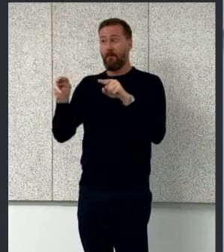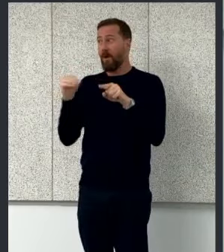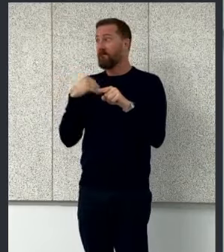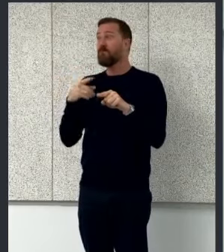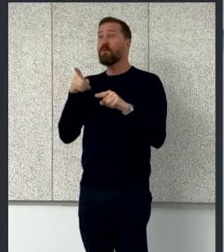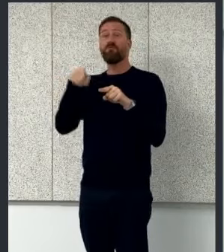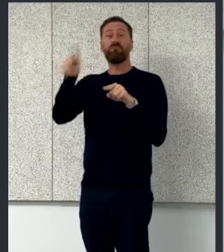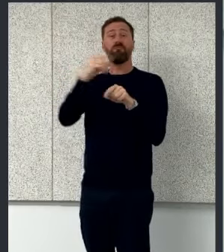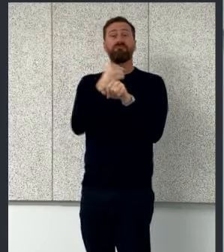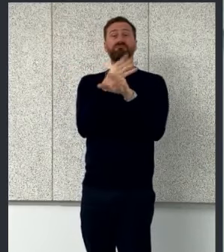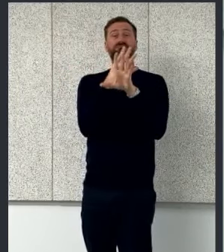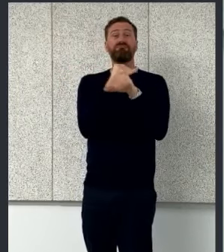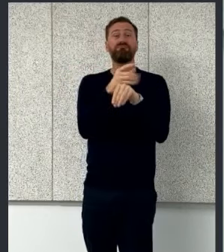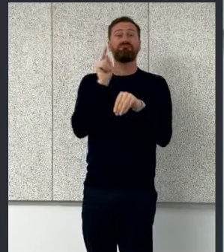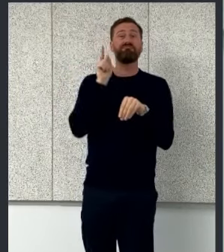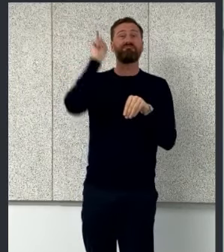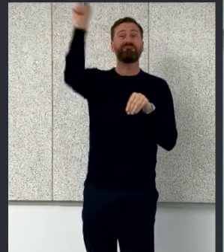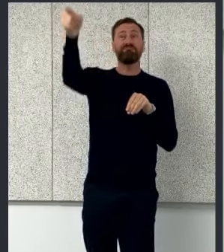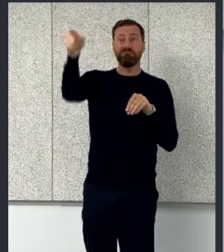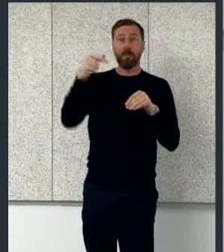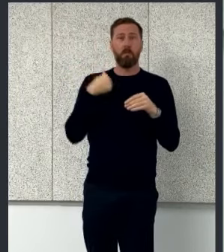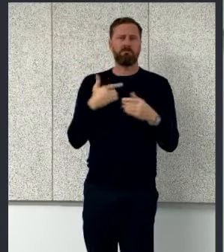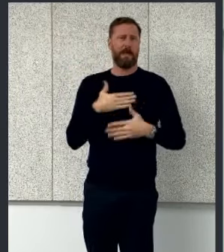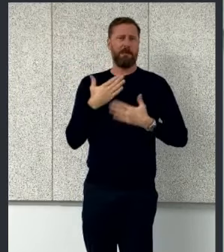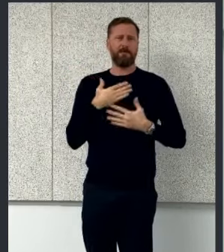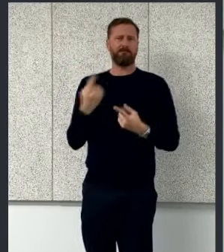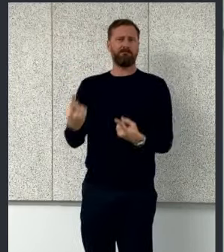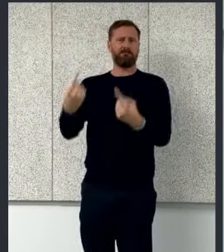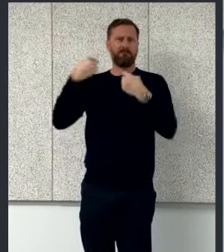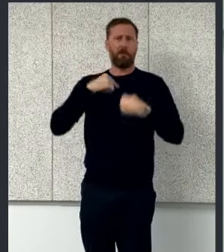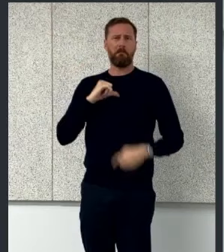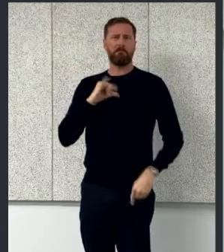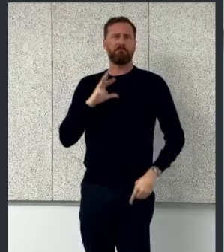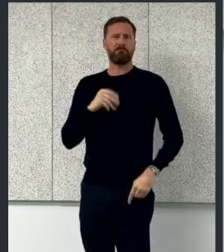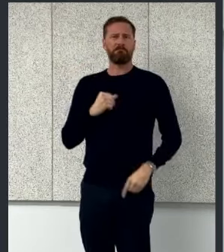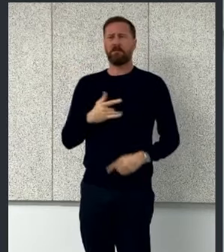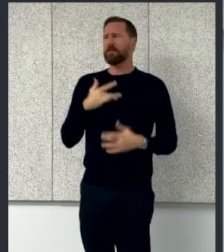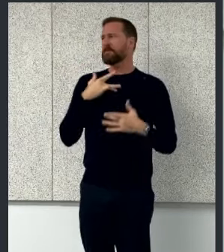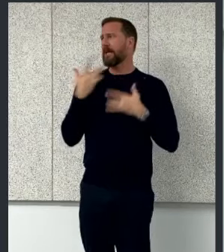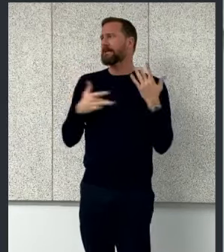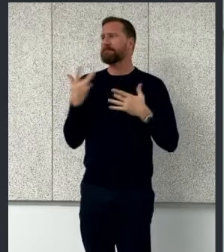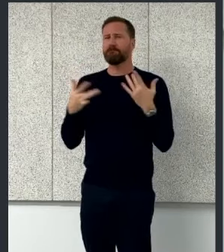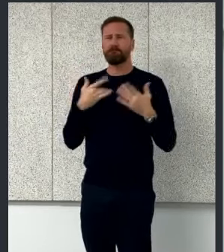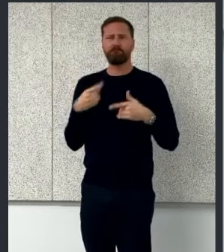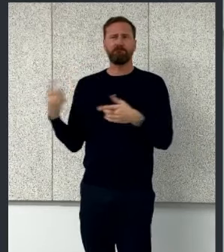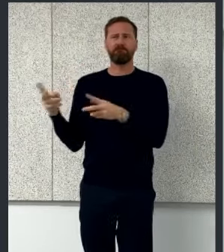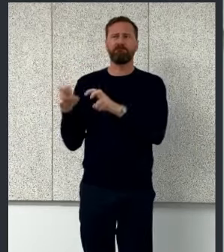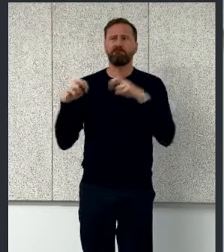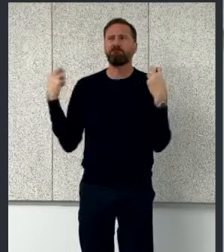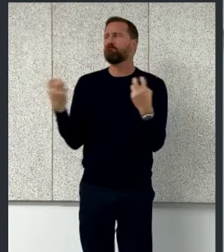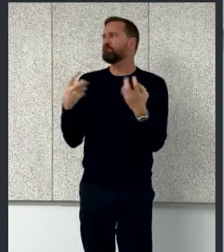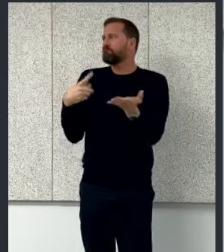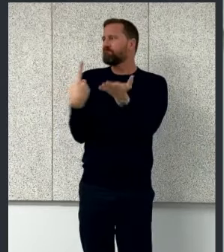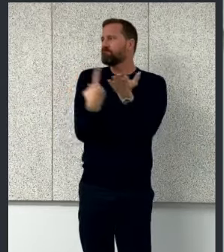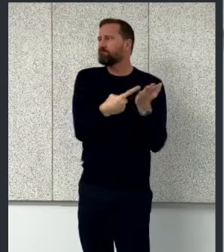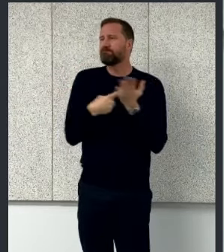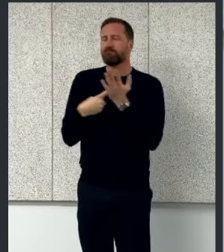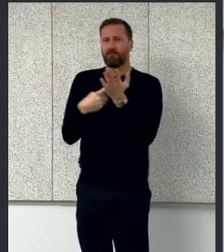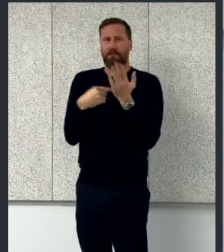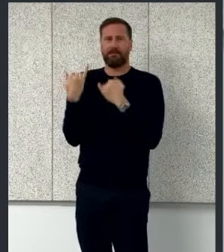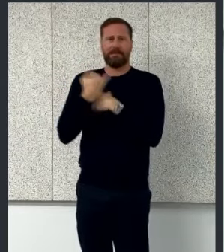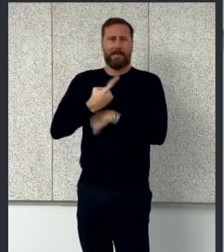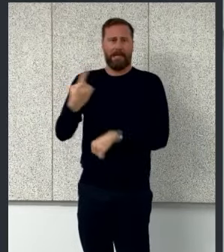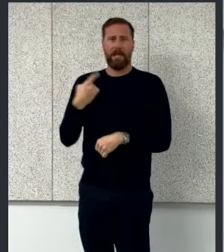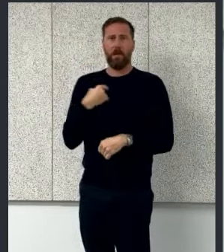live stream by HowlRound, we're so happy that you're here, and we're so very excited to be having this conversation today with an amazing